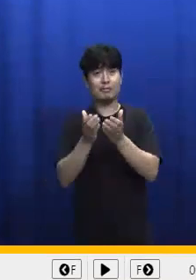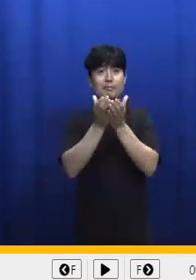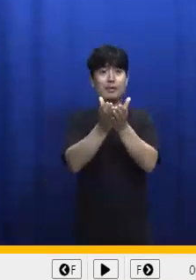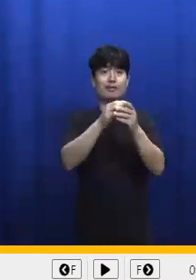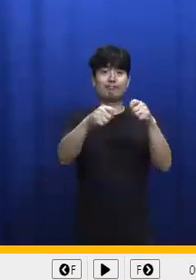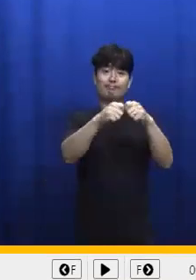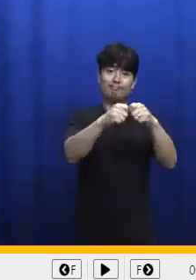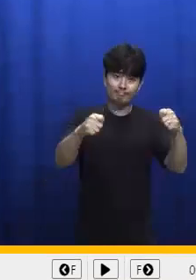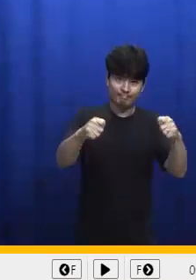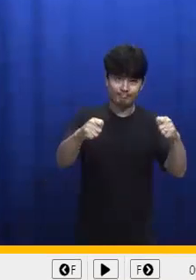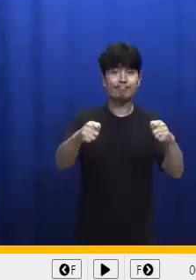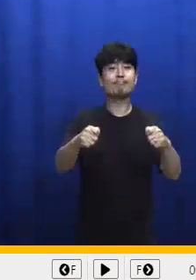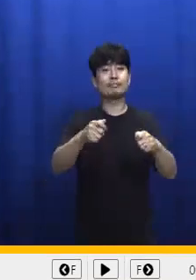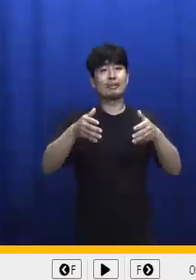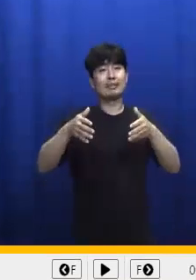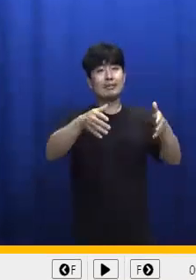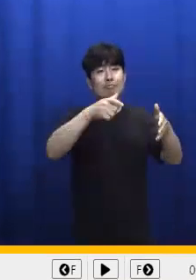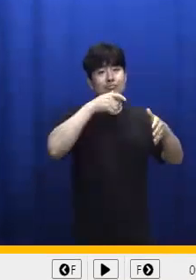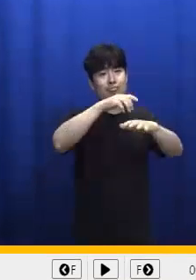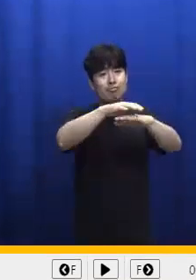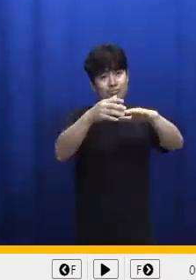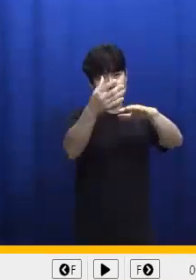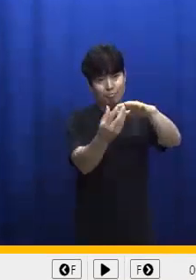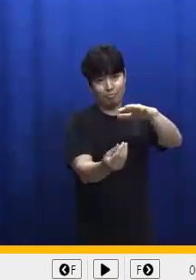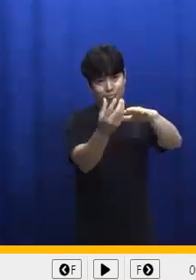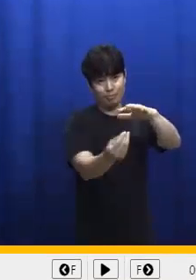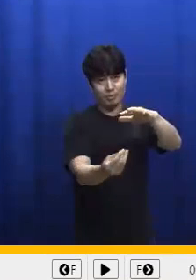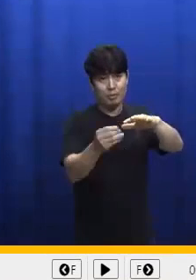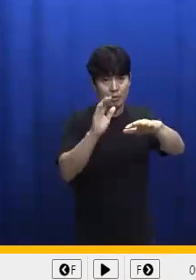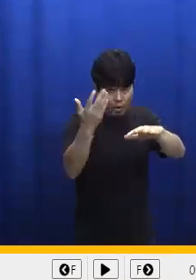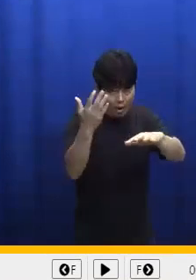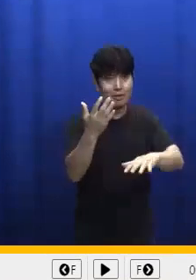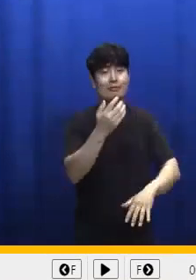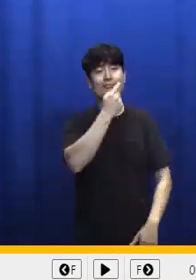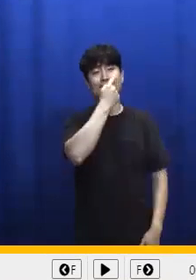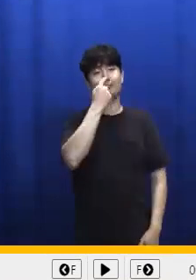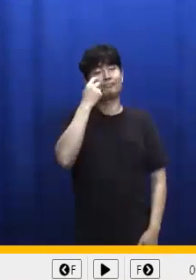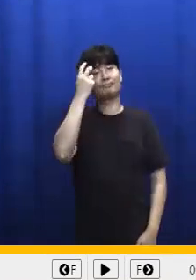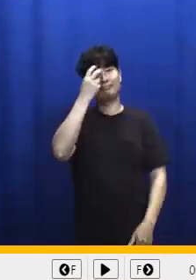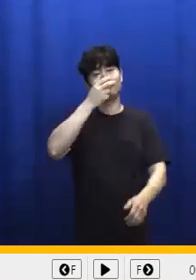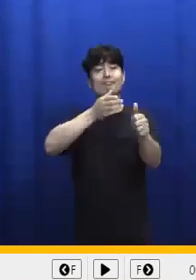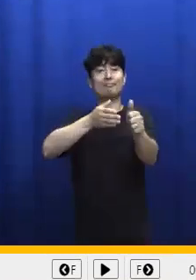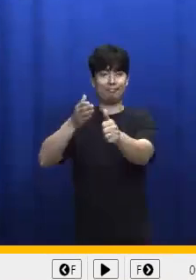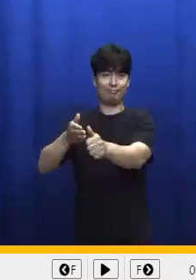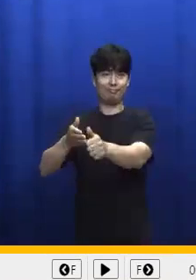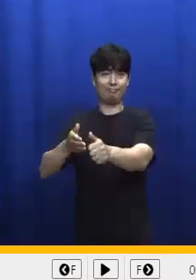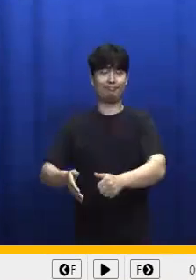for each lemma and non-manual signals. Imagine how long this task